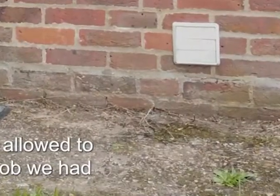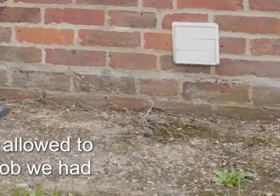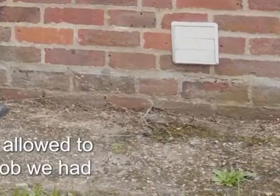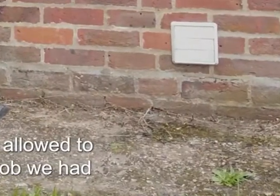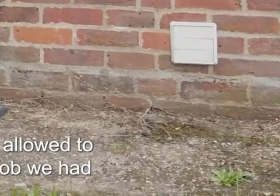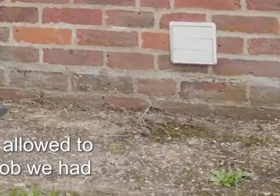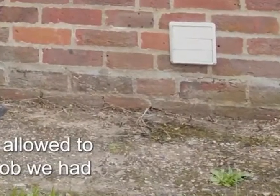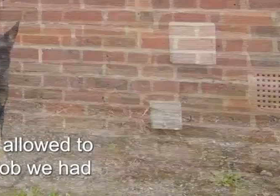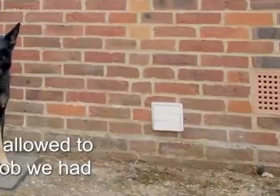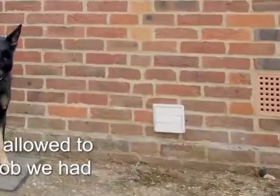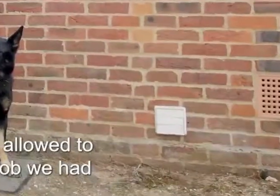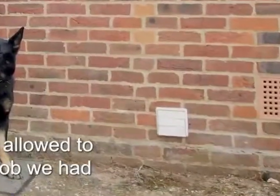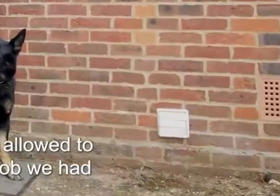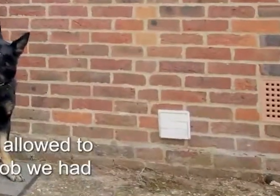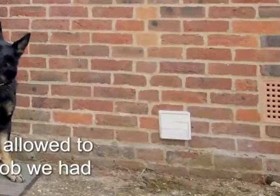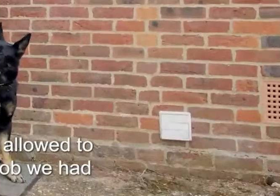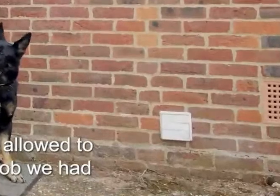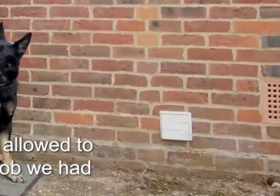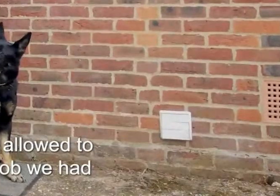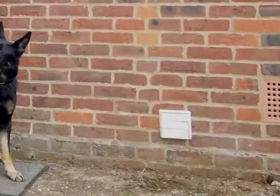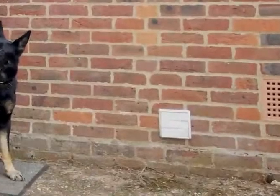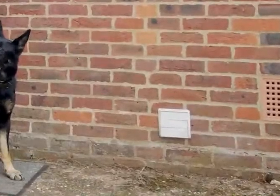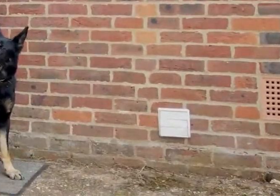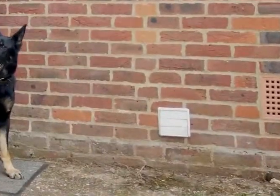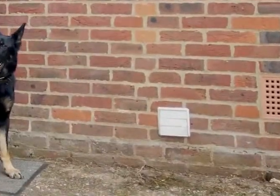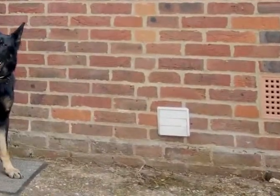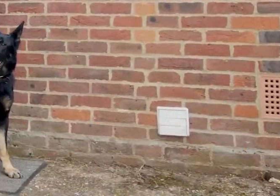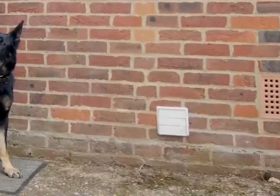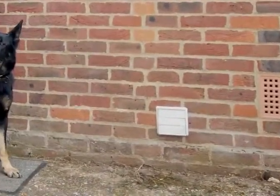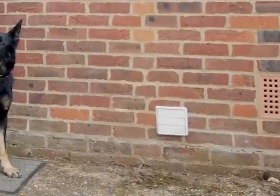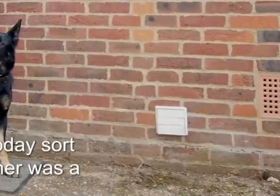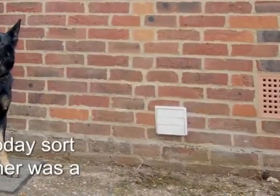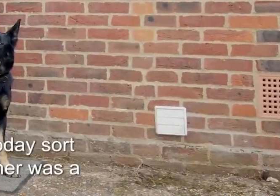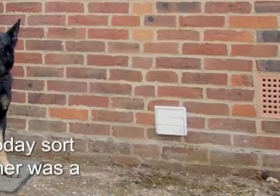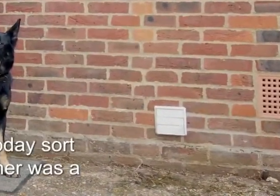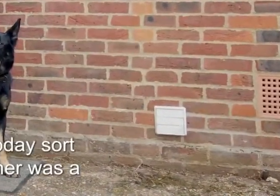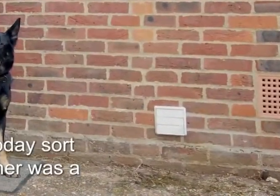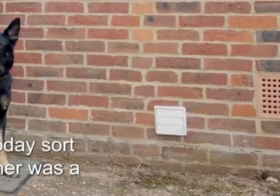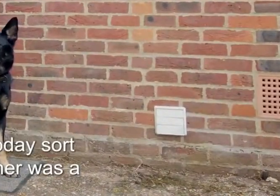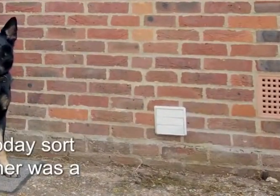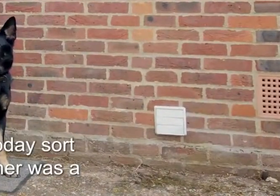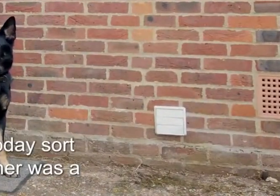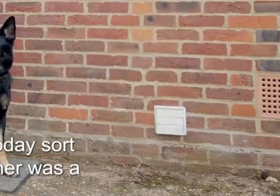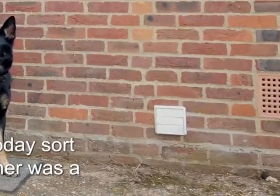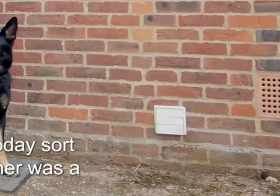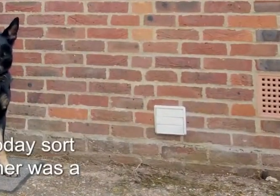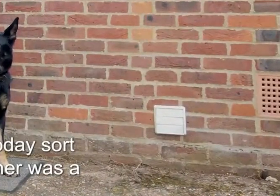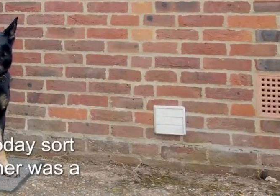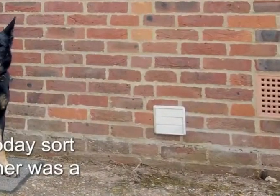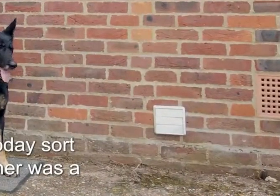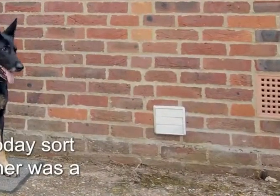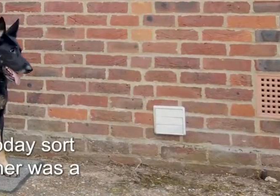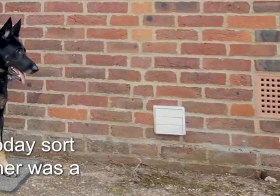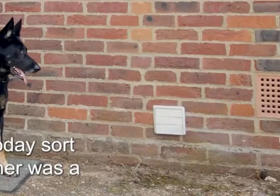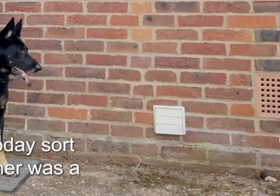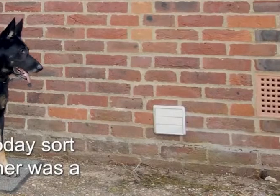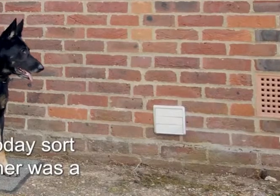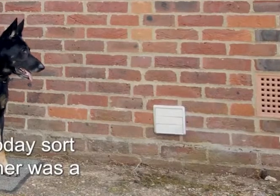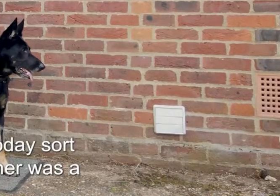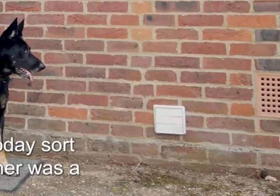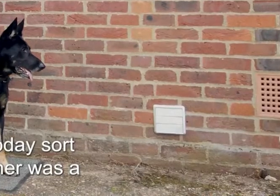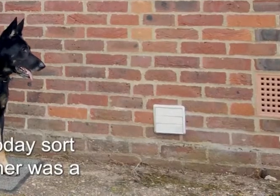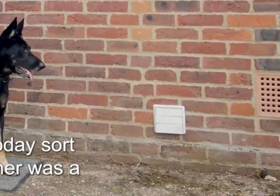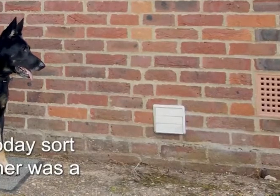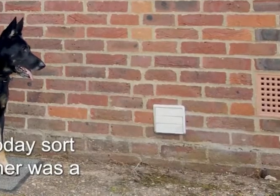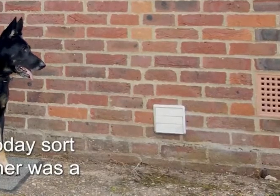Won't you? Yes. So a recent job we had, probably a similar day to today, sort of